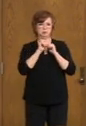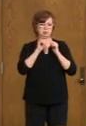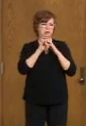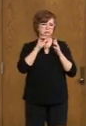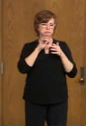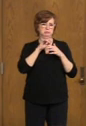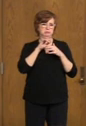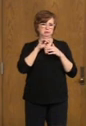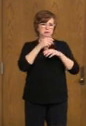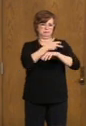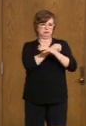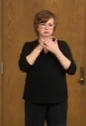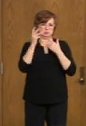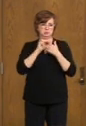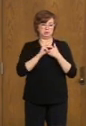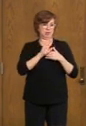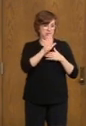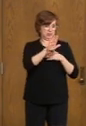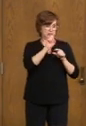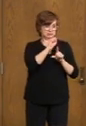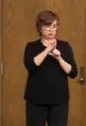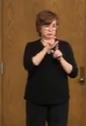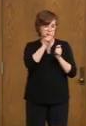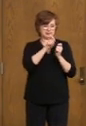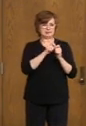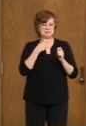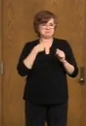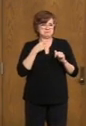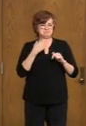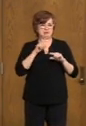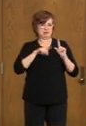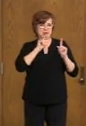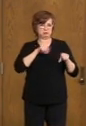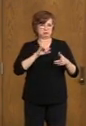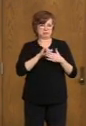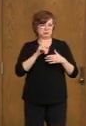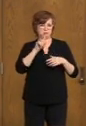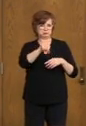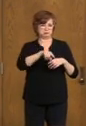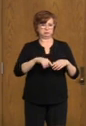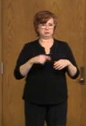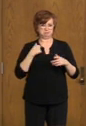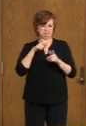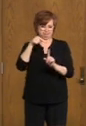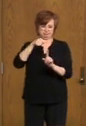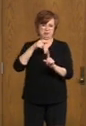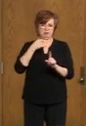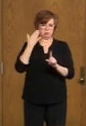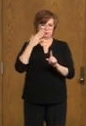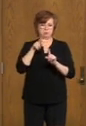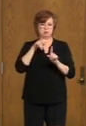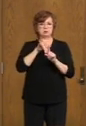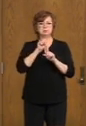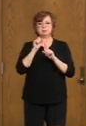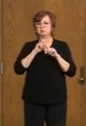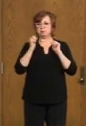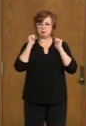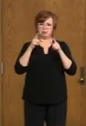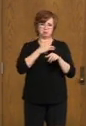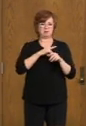individual incident in one location in the province, but I can say that we are short of vaccines at every location that we are providing